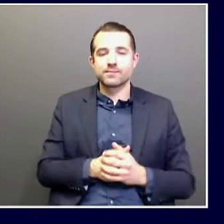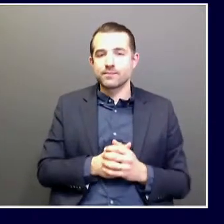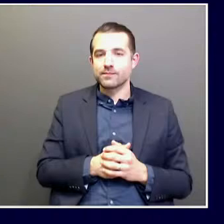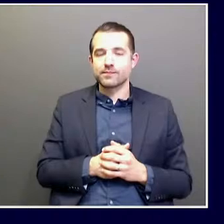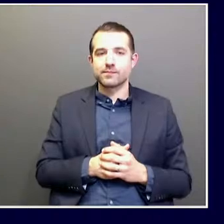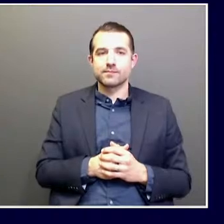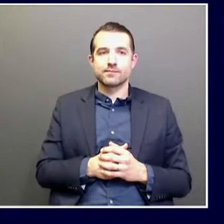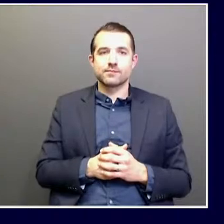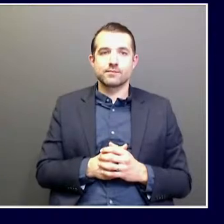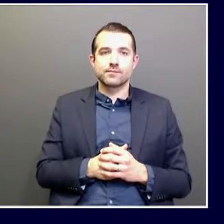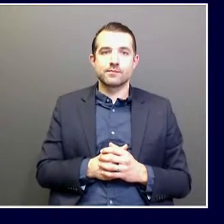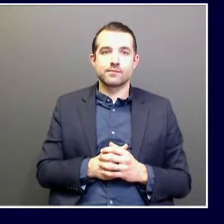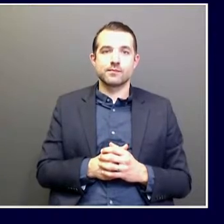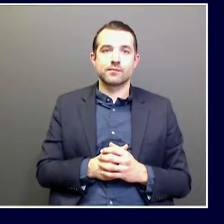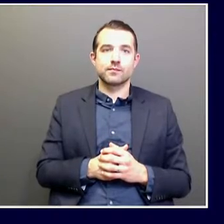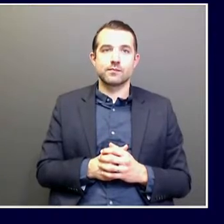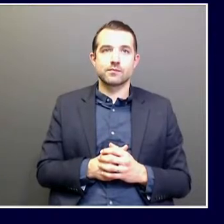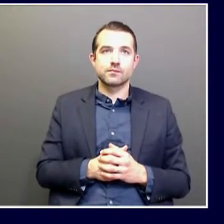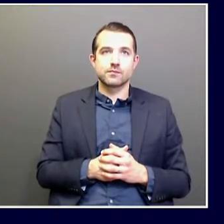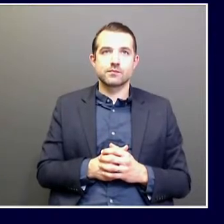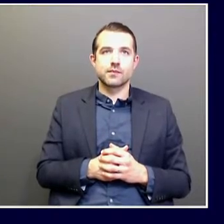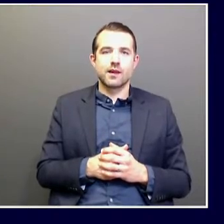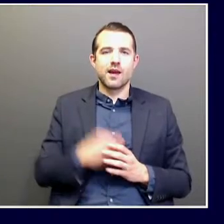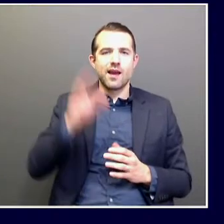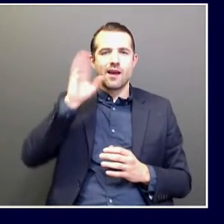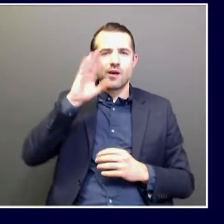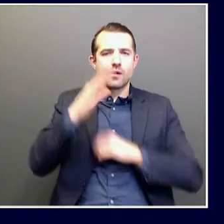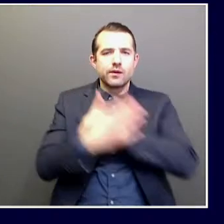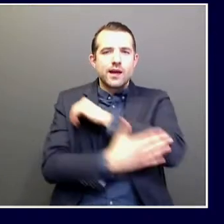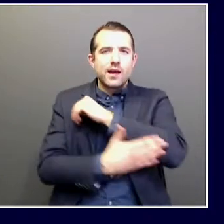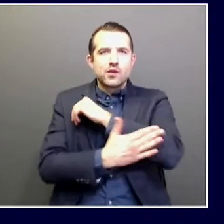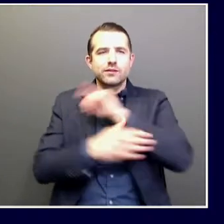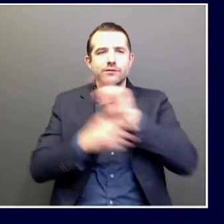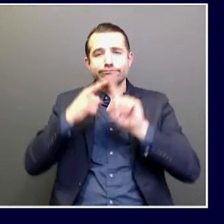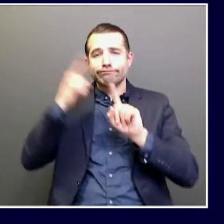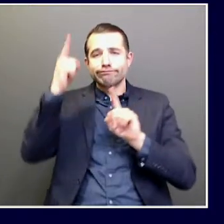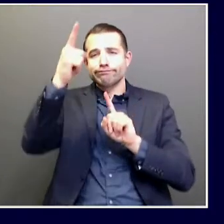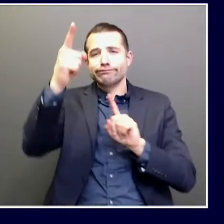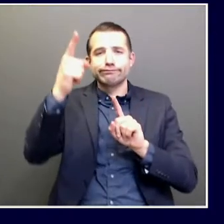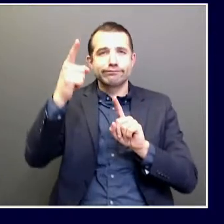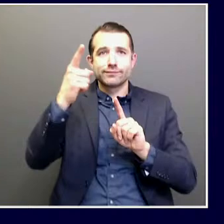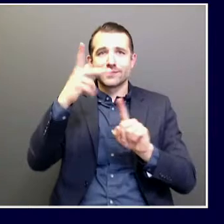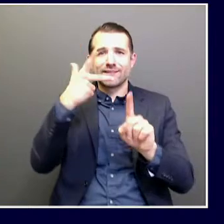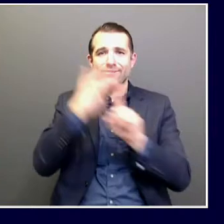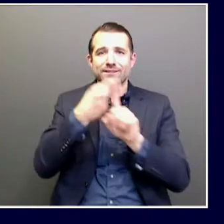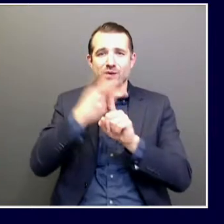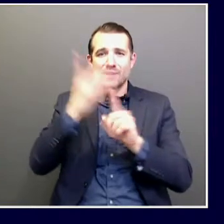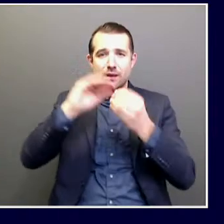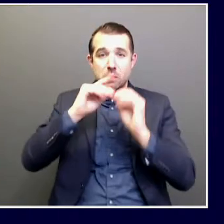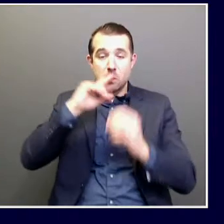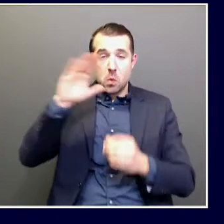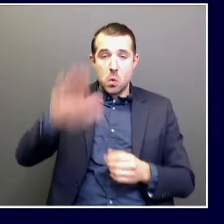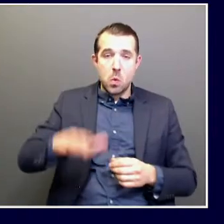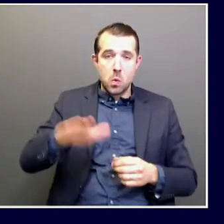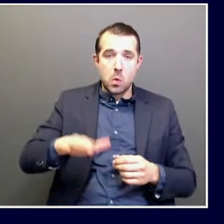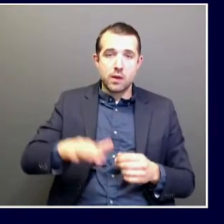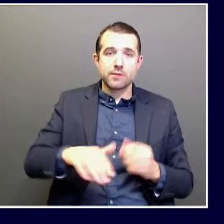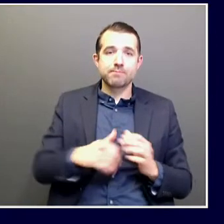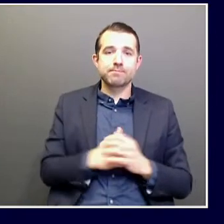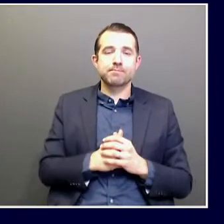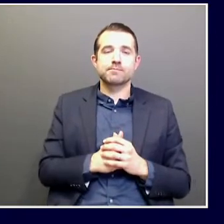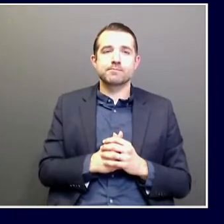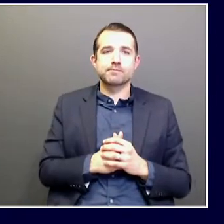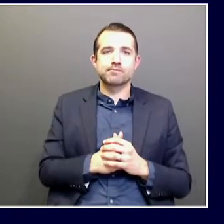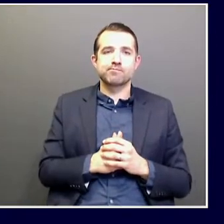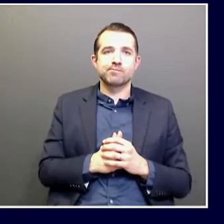The rural counties seem to have the lower vaccination rates, and you talk about the contagiousness of Omicron as well as